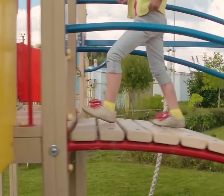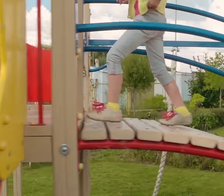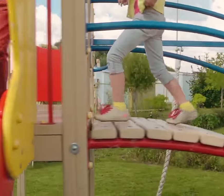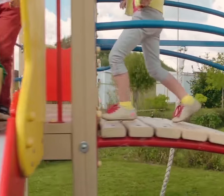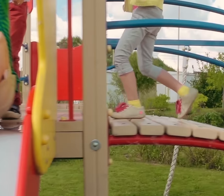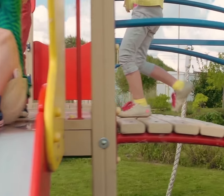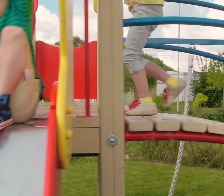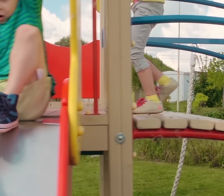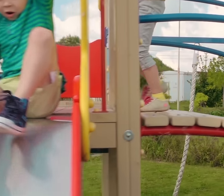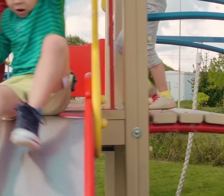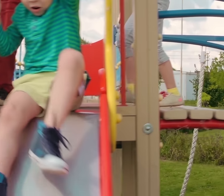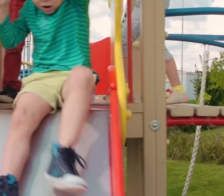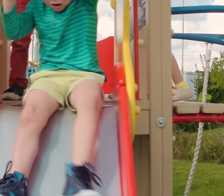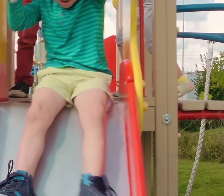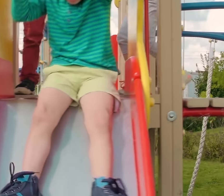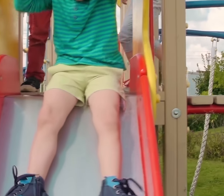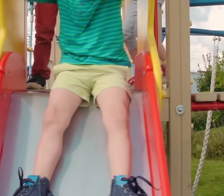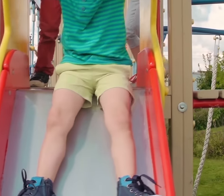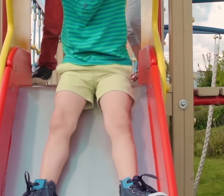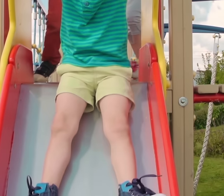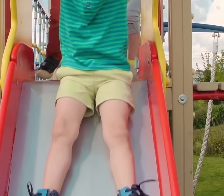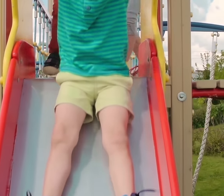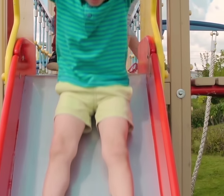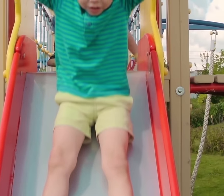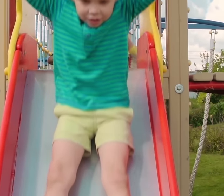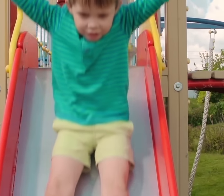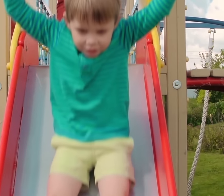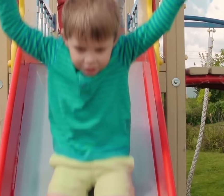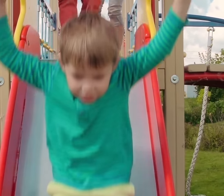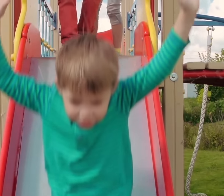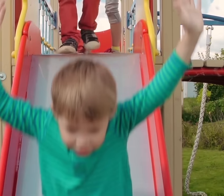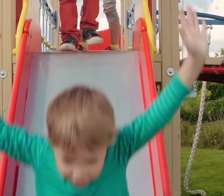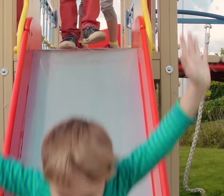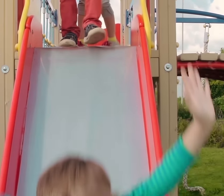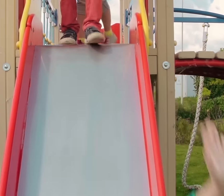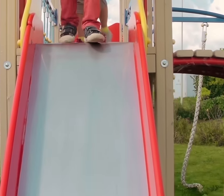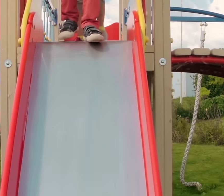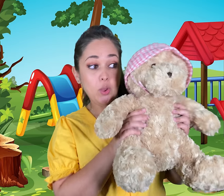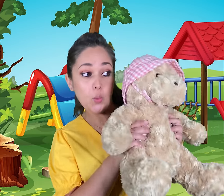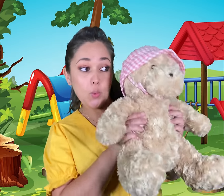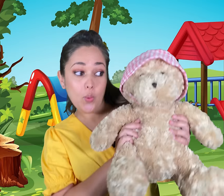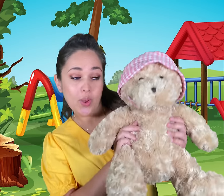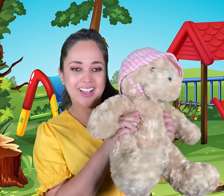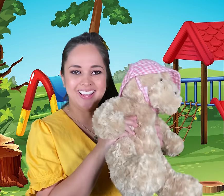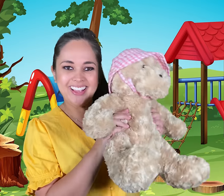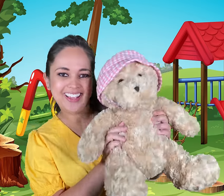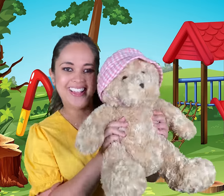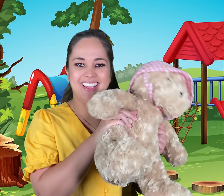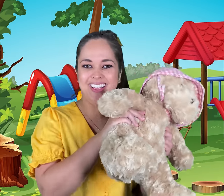on, let's have some playground fun. Come on, let's play all day at the playground.